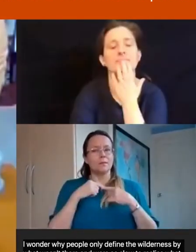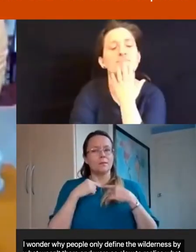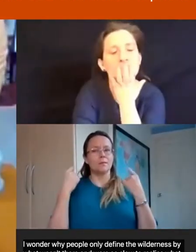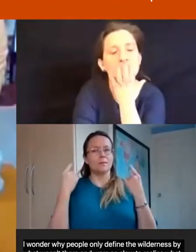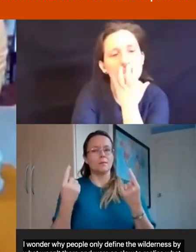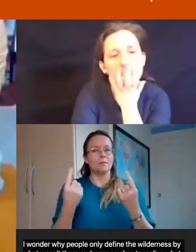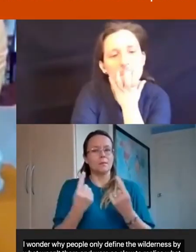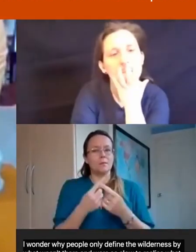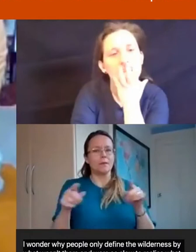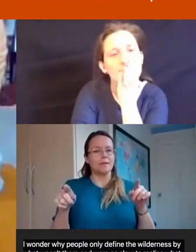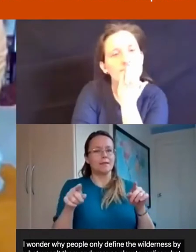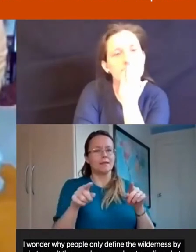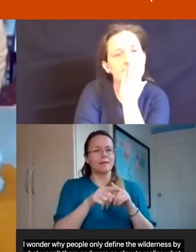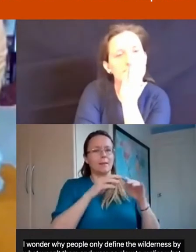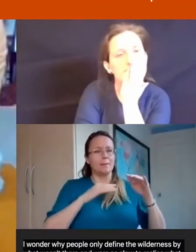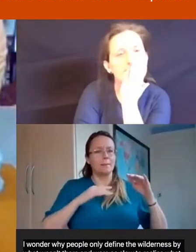right now.